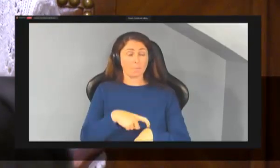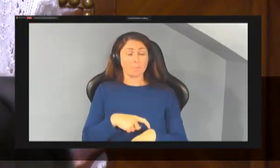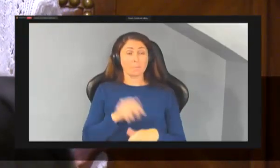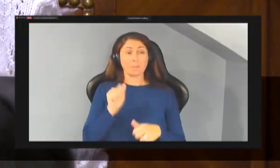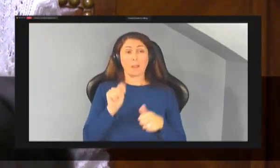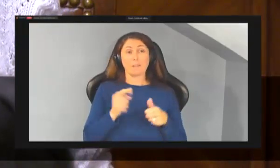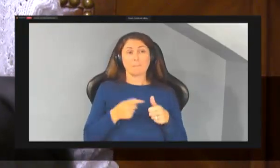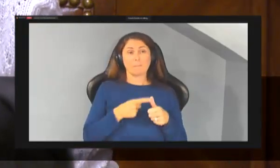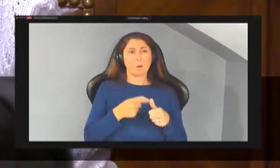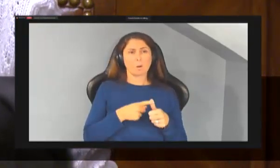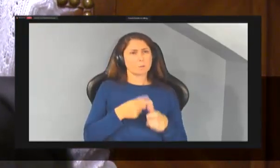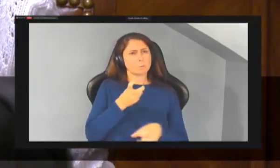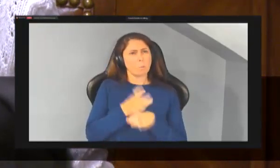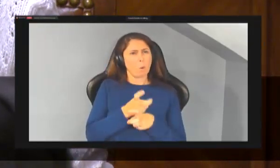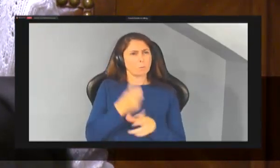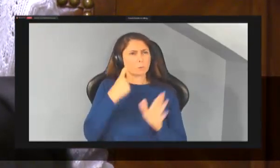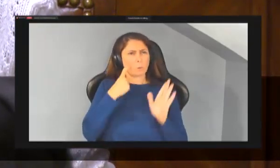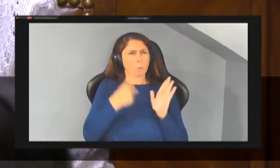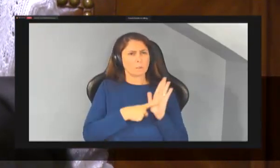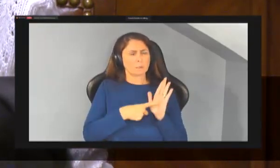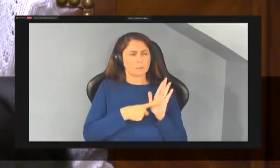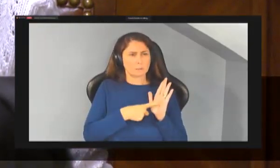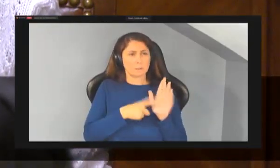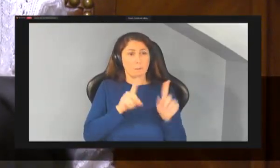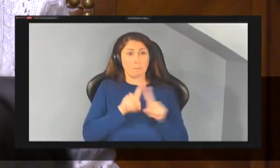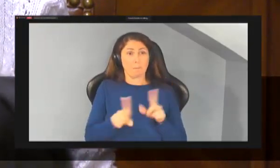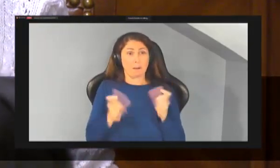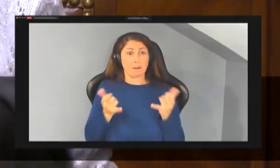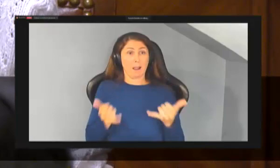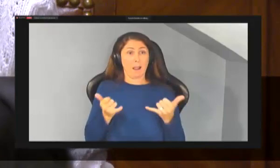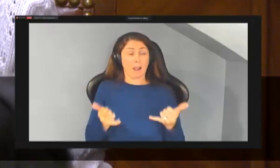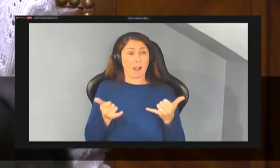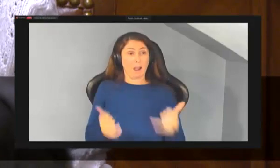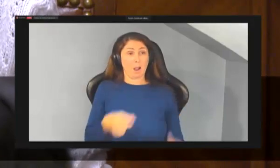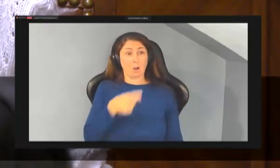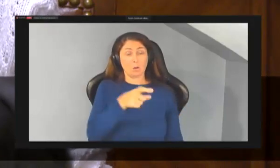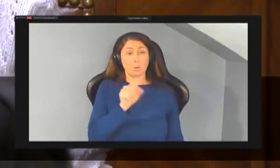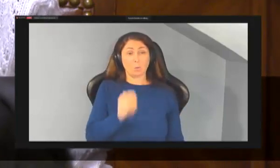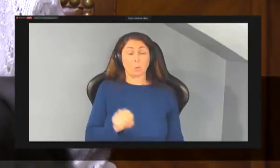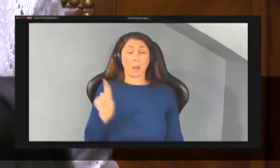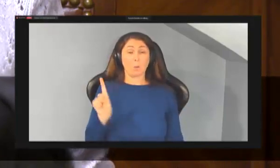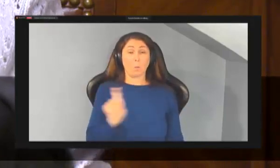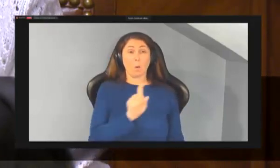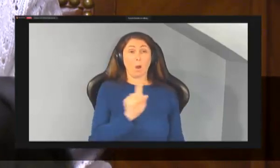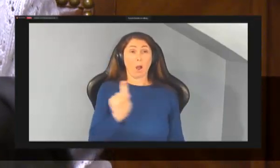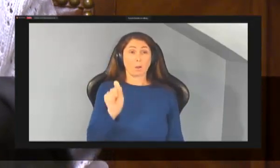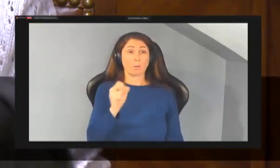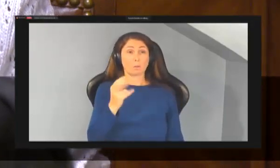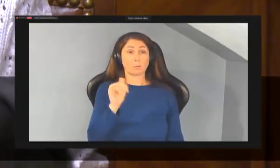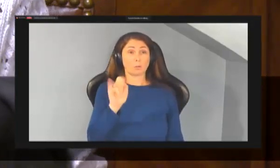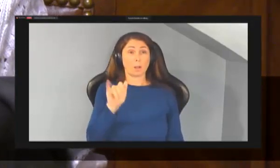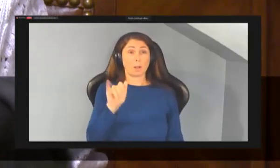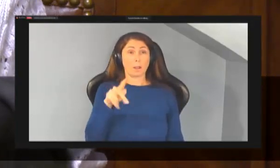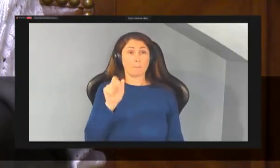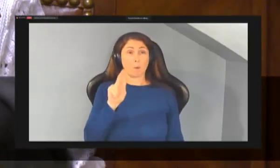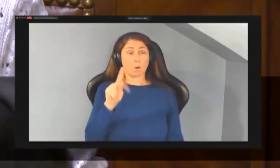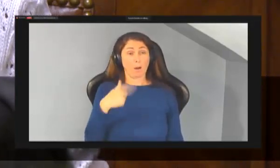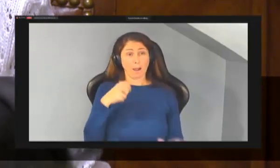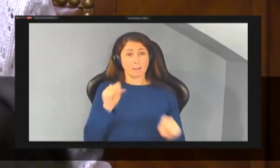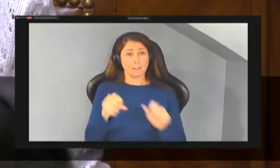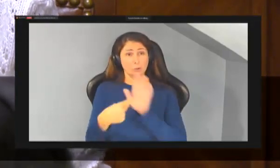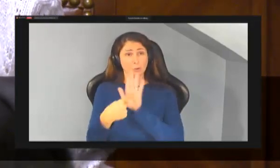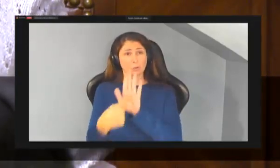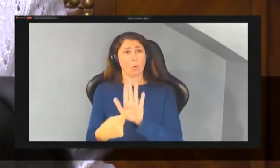hard to notice, but now you can walk through Schenley Park. I can show you